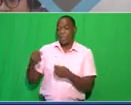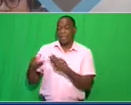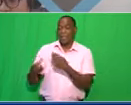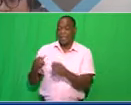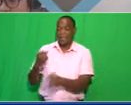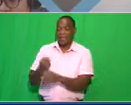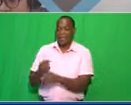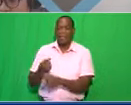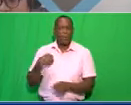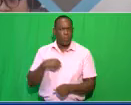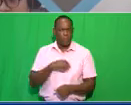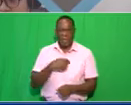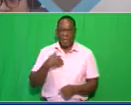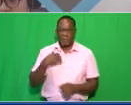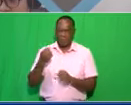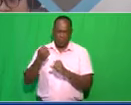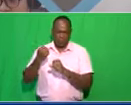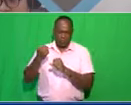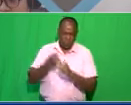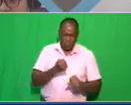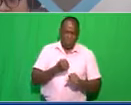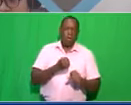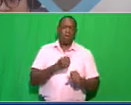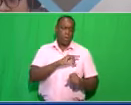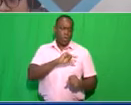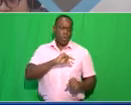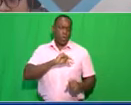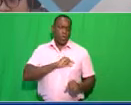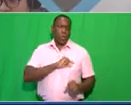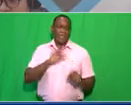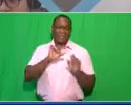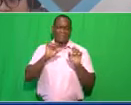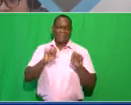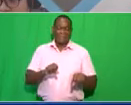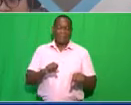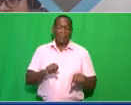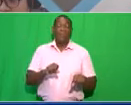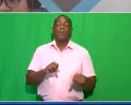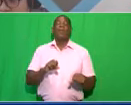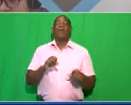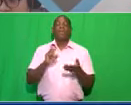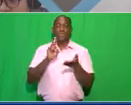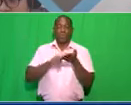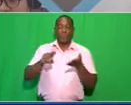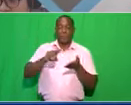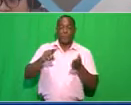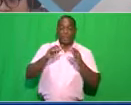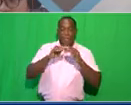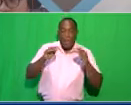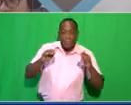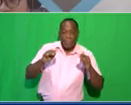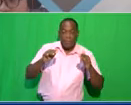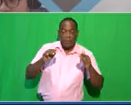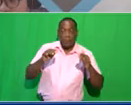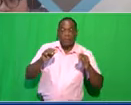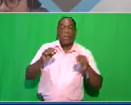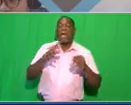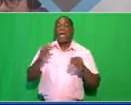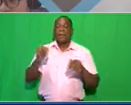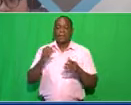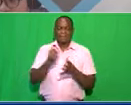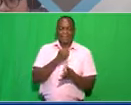assurance system in Trinidad and Tobago at the tertiary level and at the post-secondary level. So the Accreditation Council of Trinidad and Tobago plays a